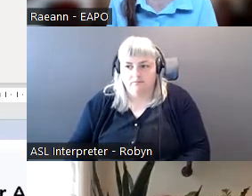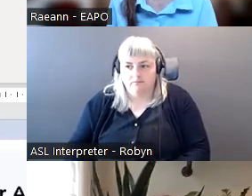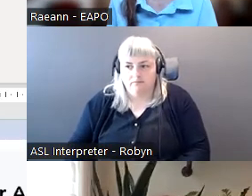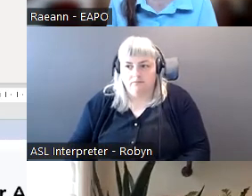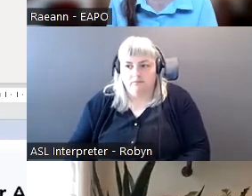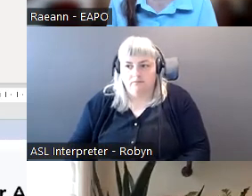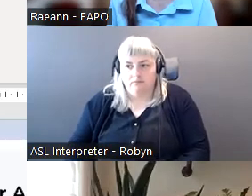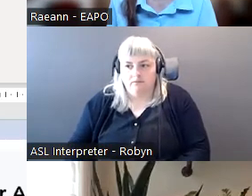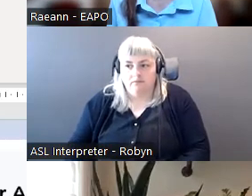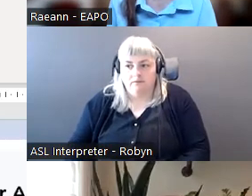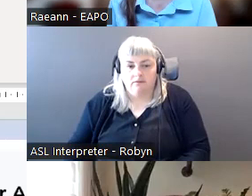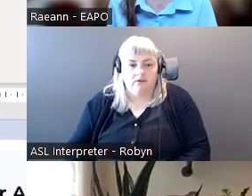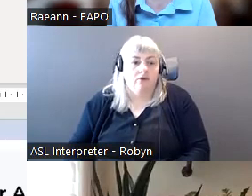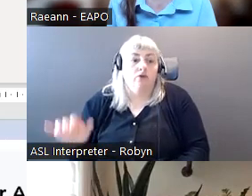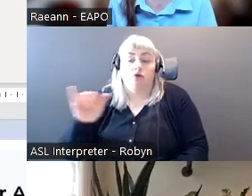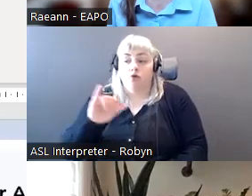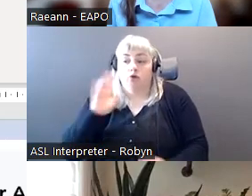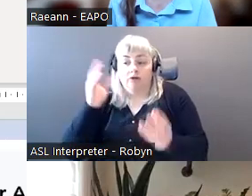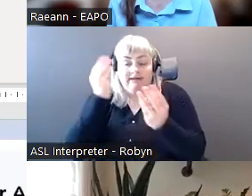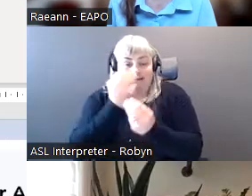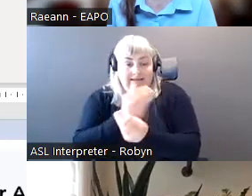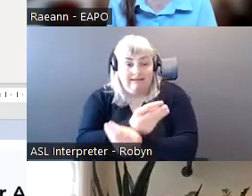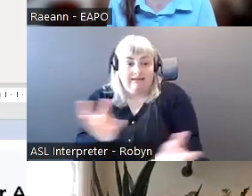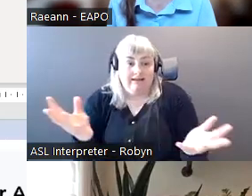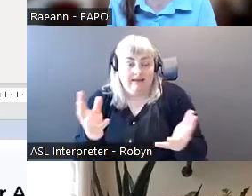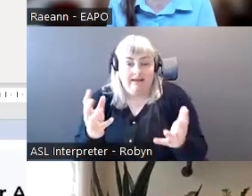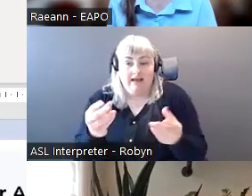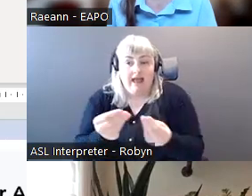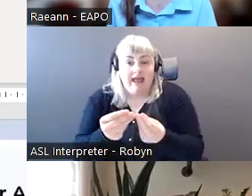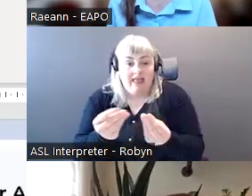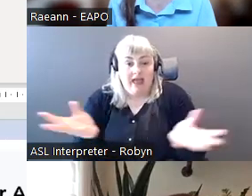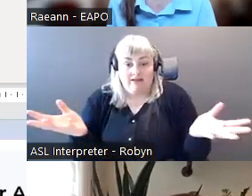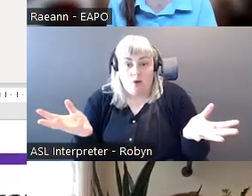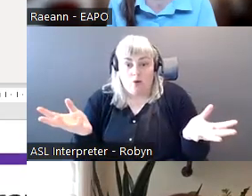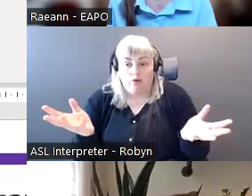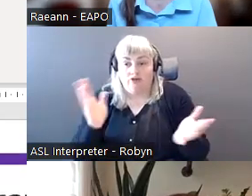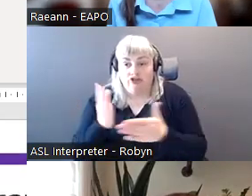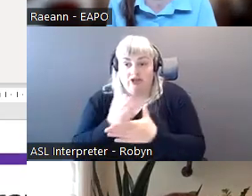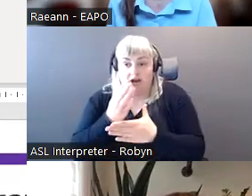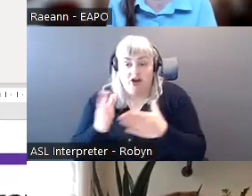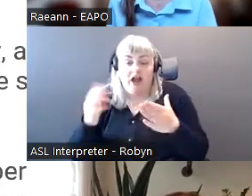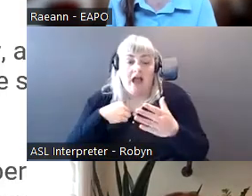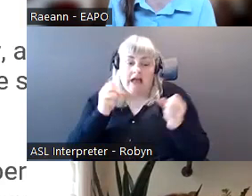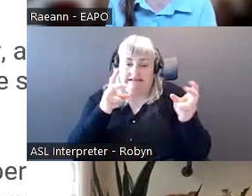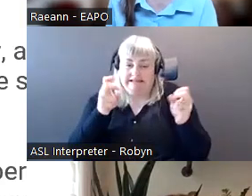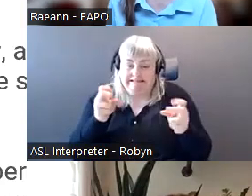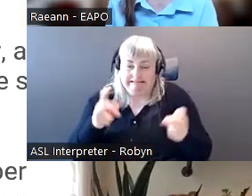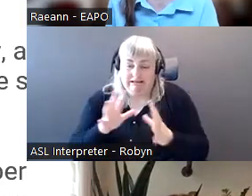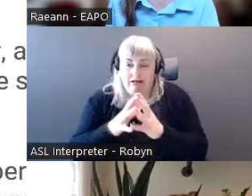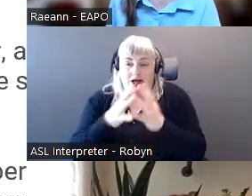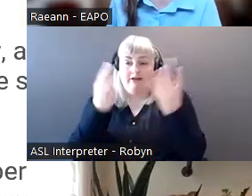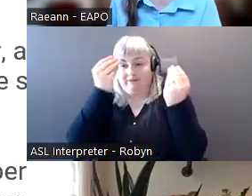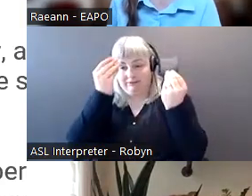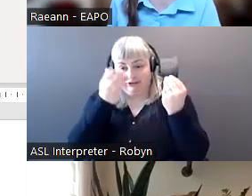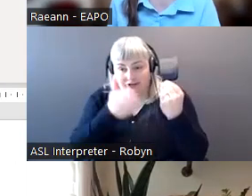folks will see I really nerd out and I put a lot of things on there. So, and if you go